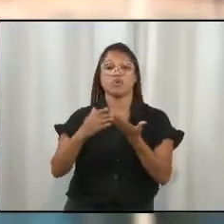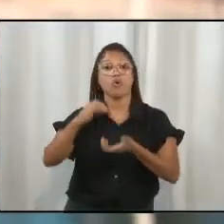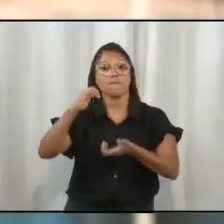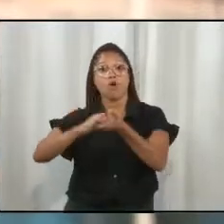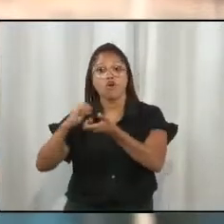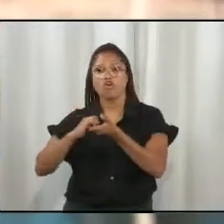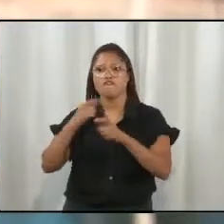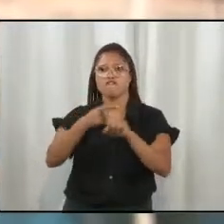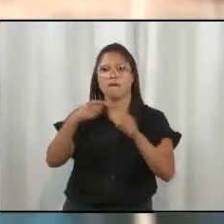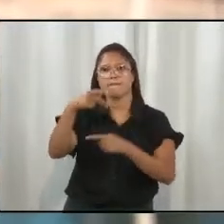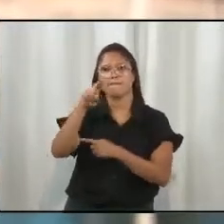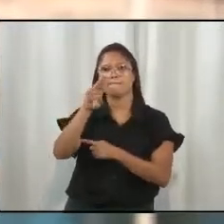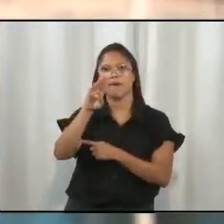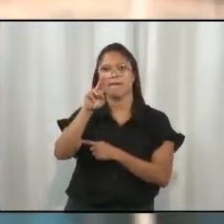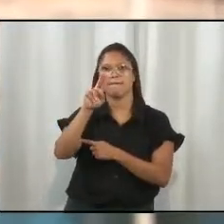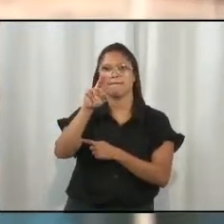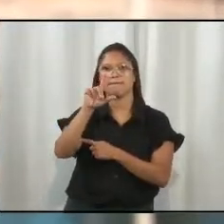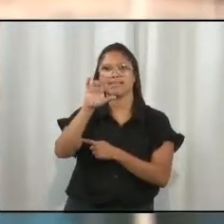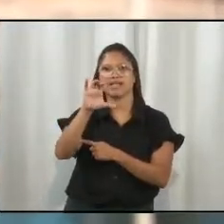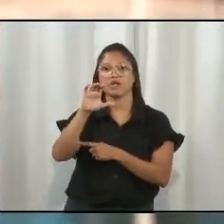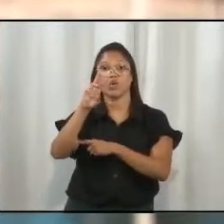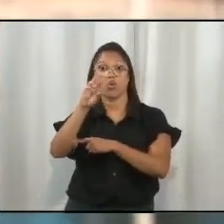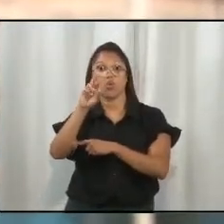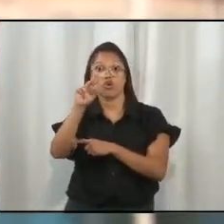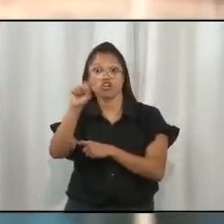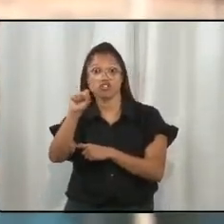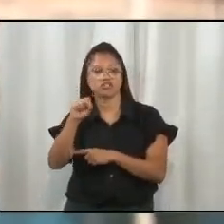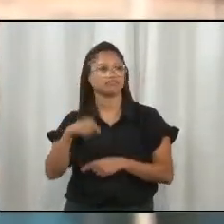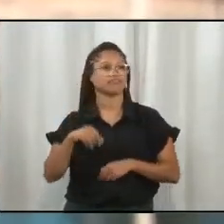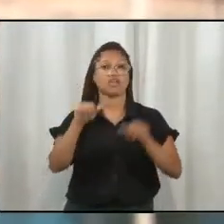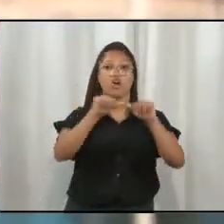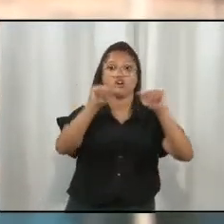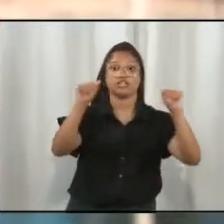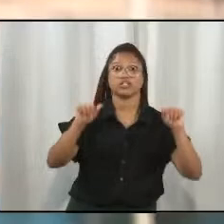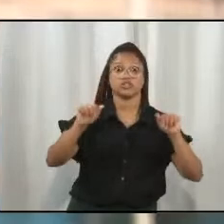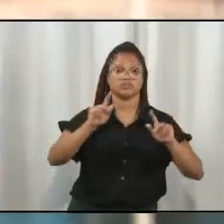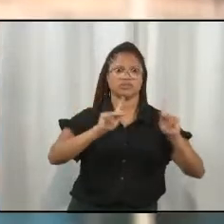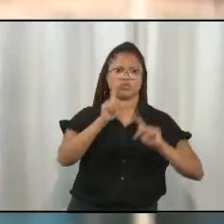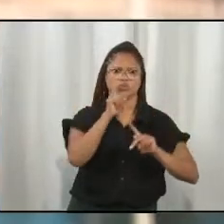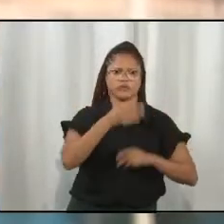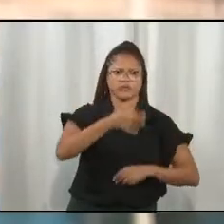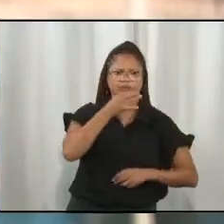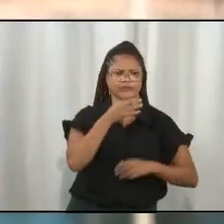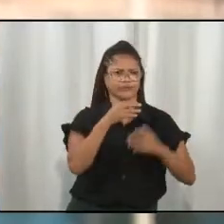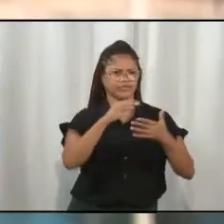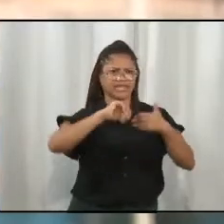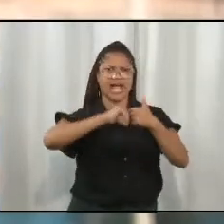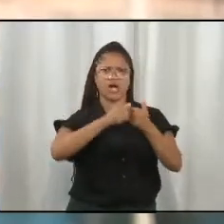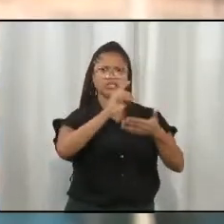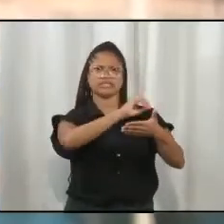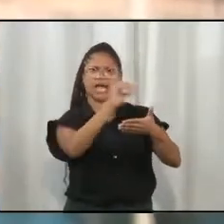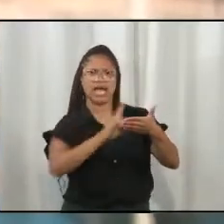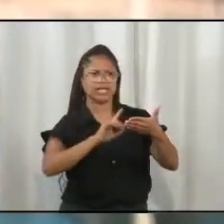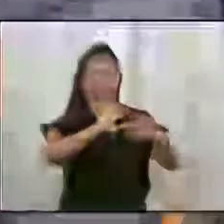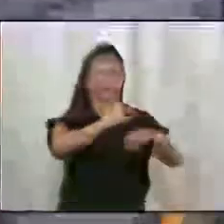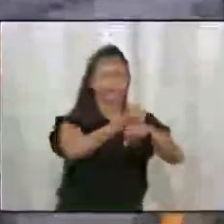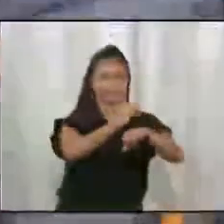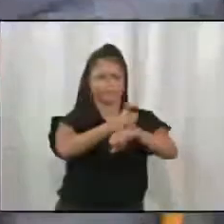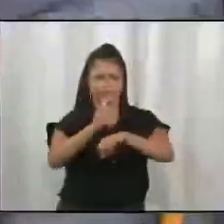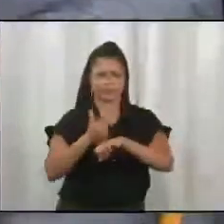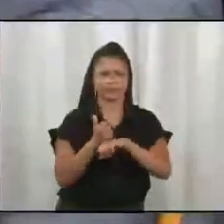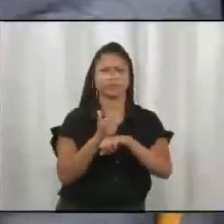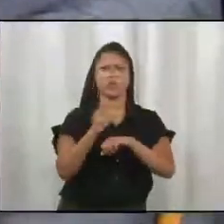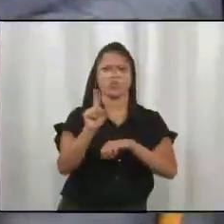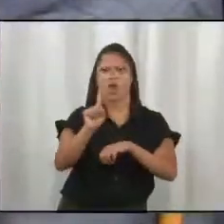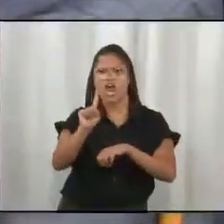Public Works, and then also bringing on architecture and construction consultants to help design the site and begin planning for it.